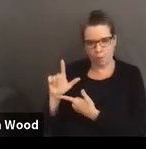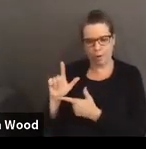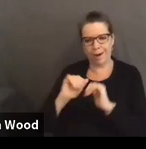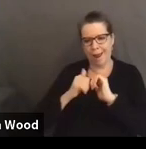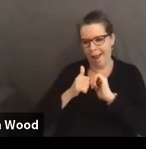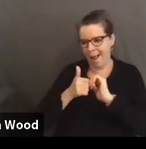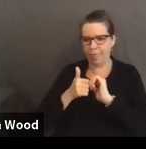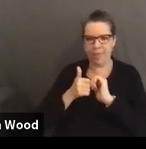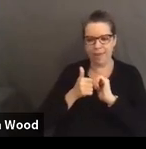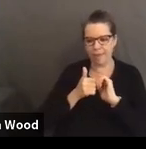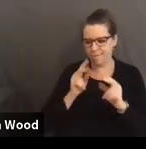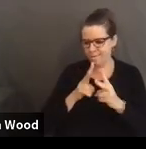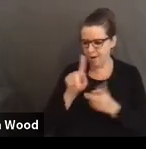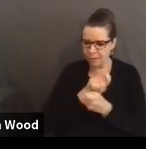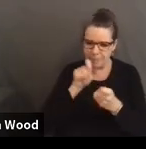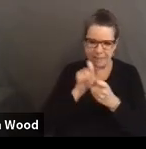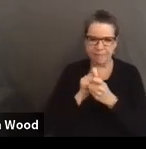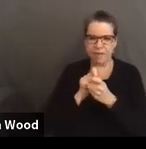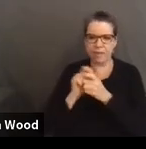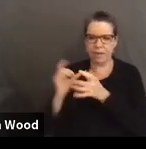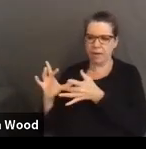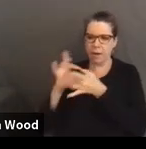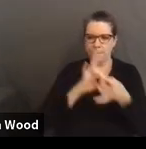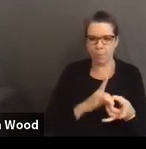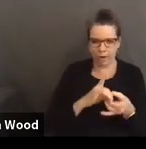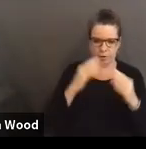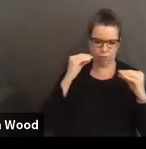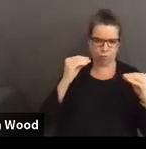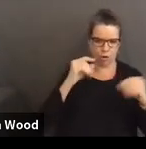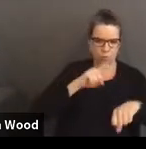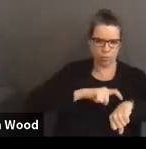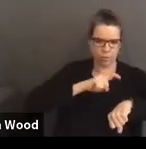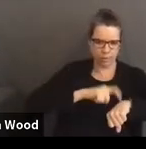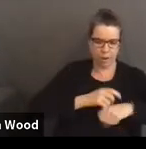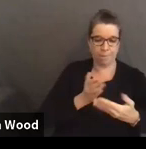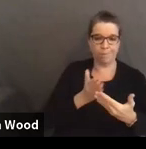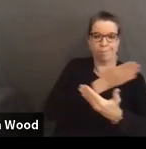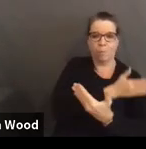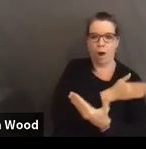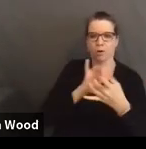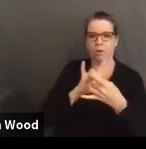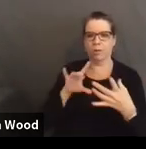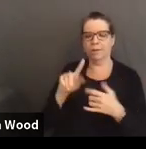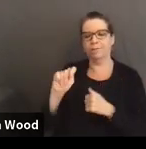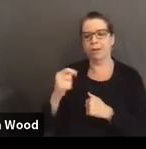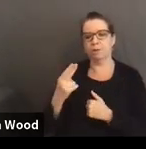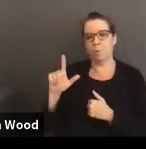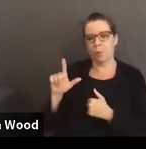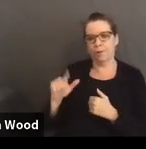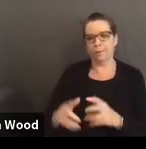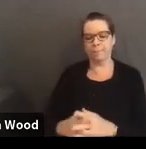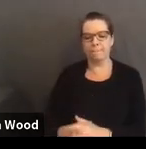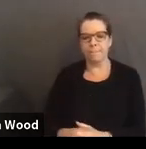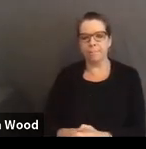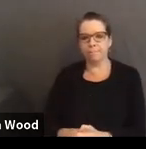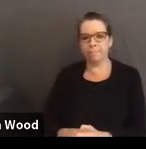can strategically bridge instructional time prior to the release of Texas Home Learning. So in